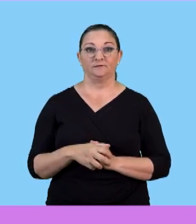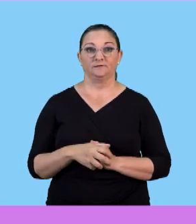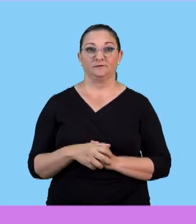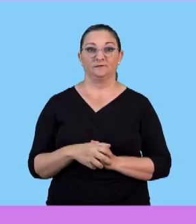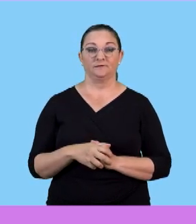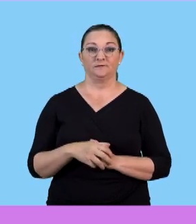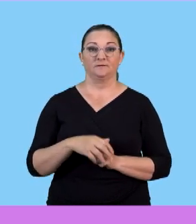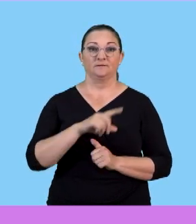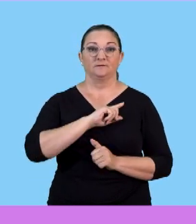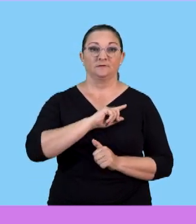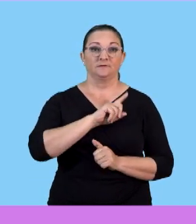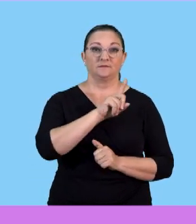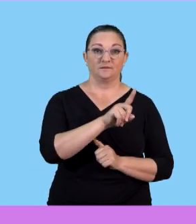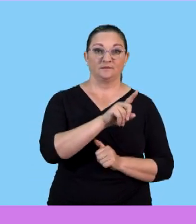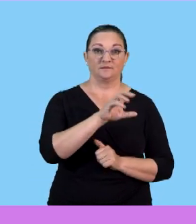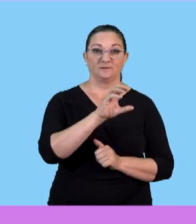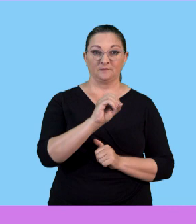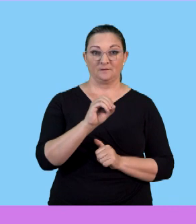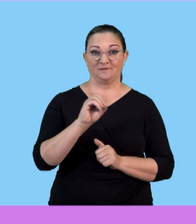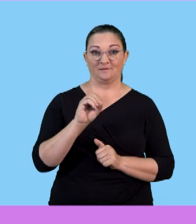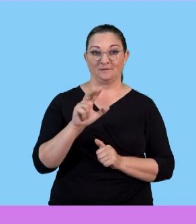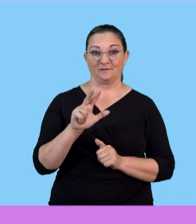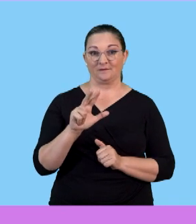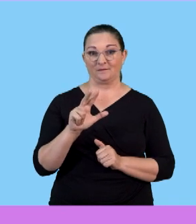and that is then 180